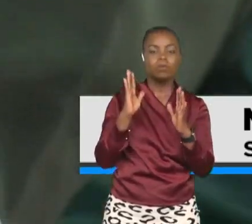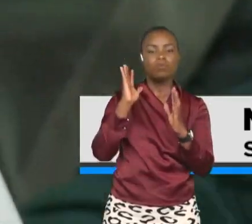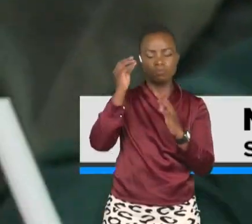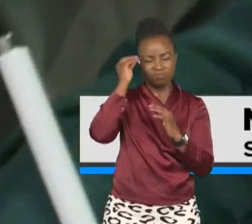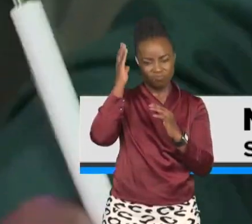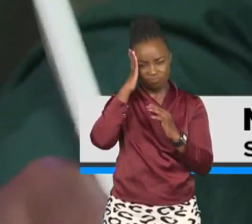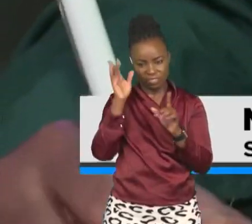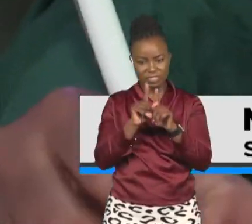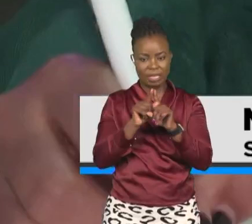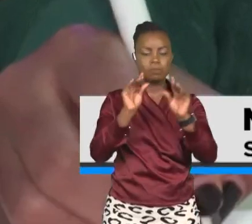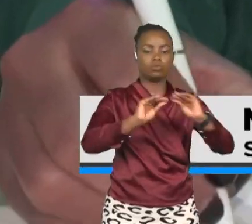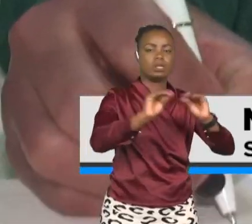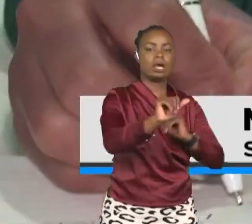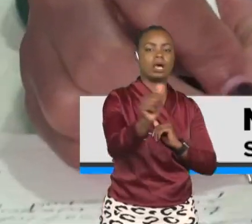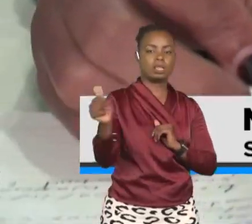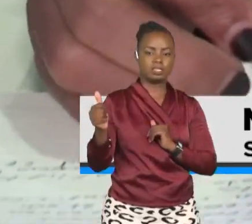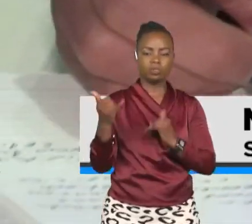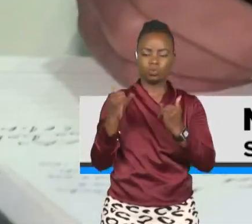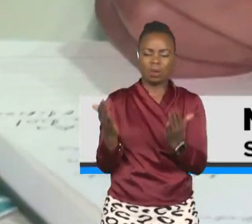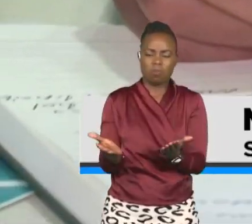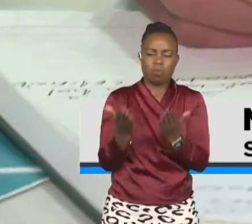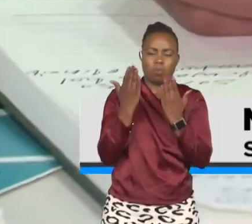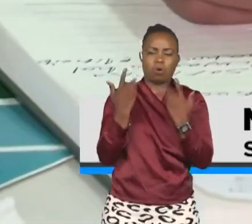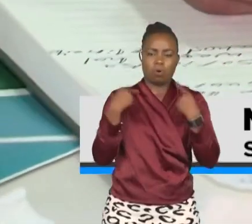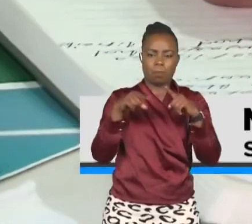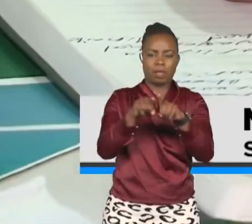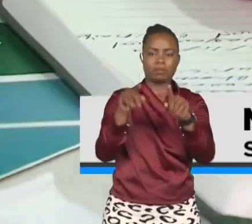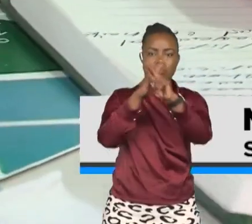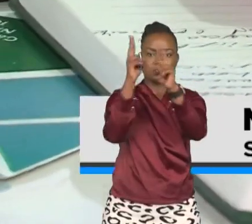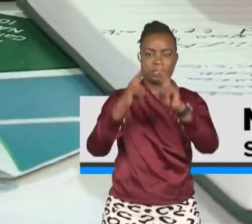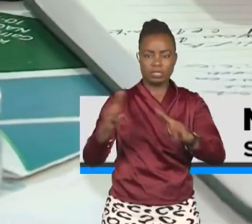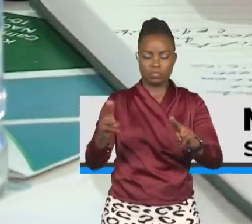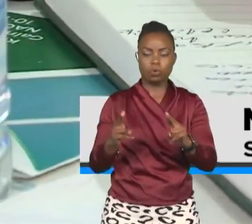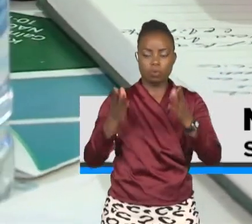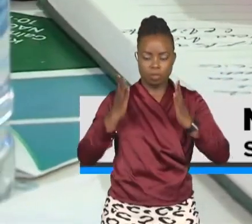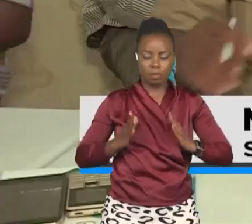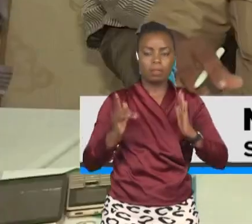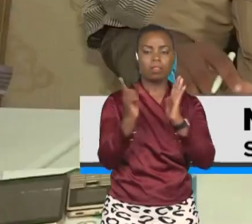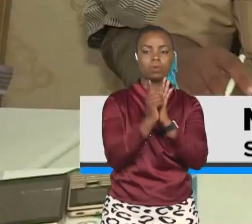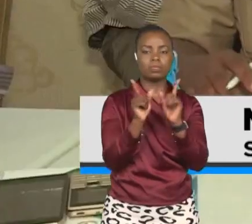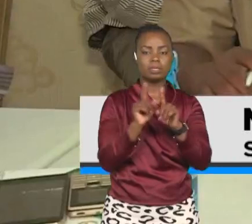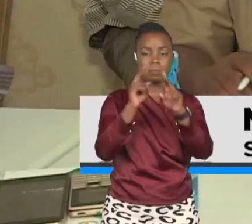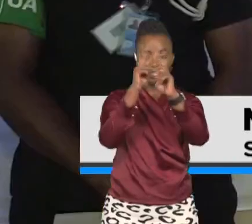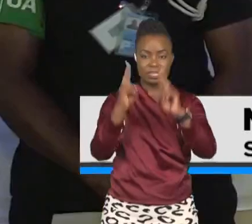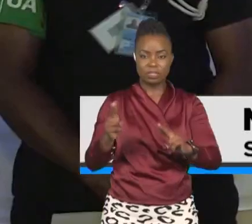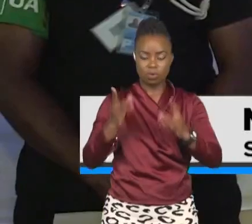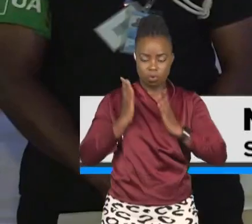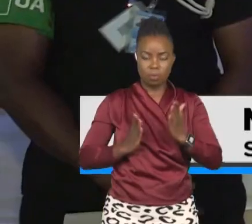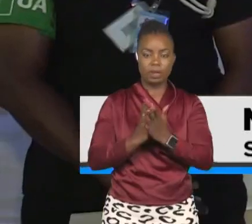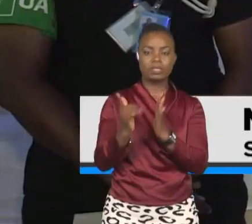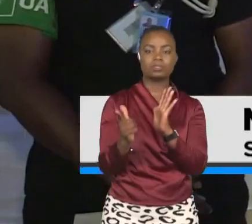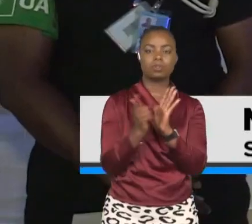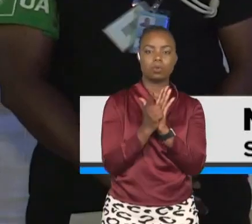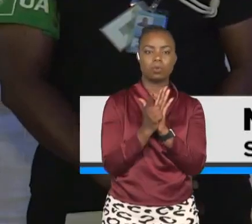to their colleagues in a bid to promote compliance to international humanitarian law and international rights law. Equally